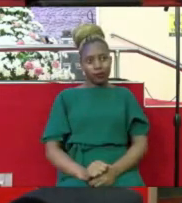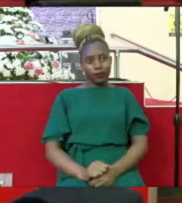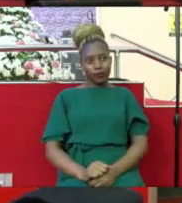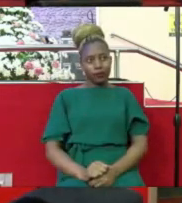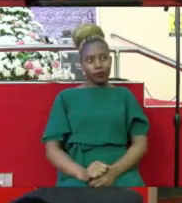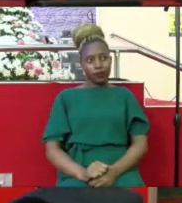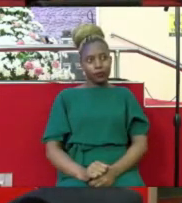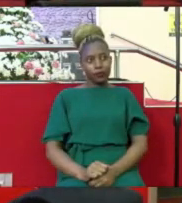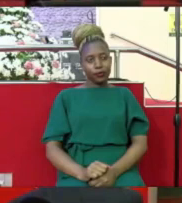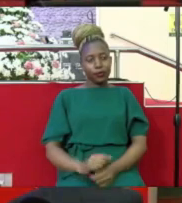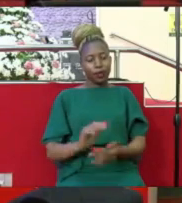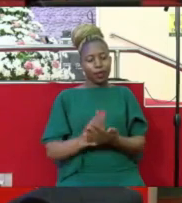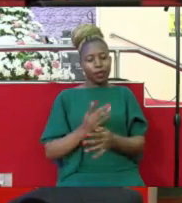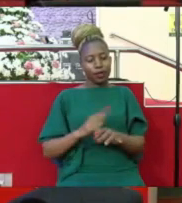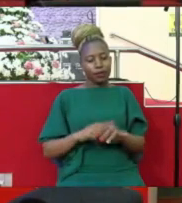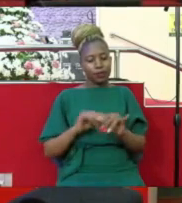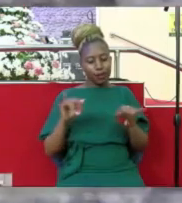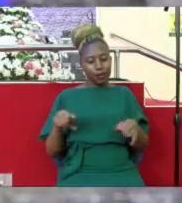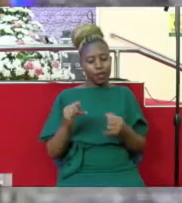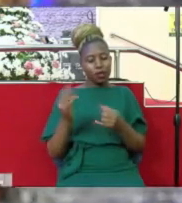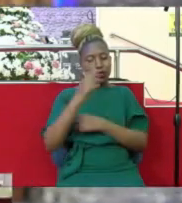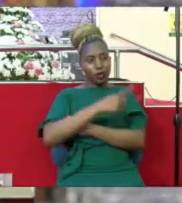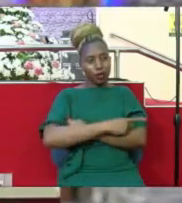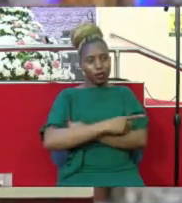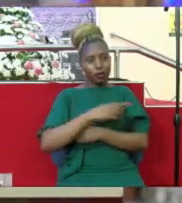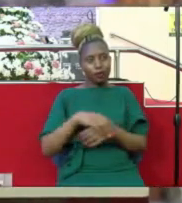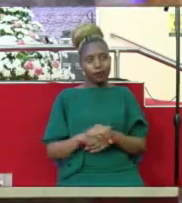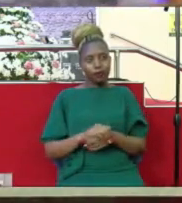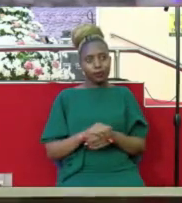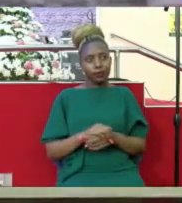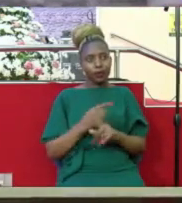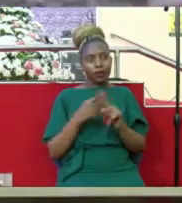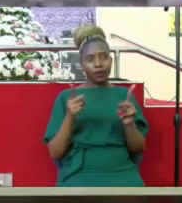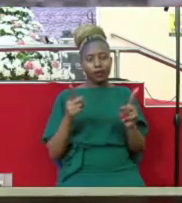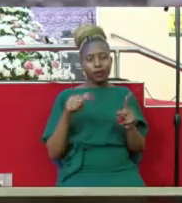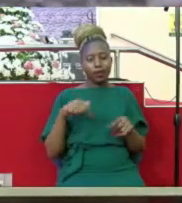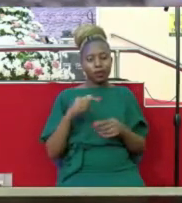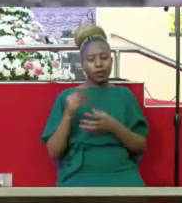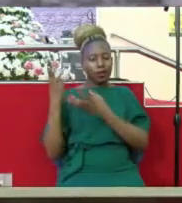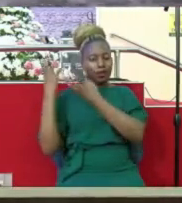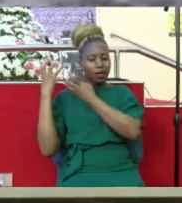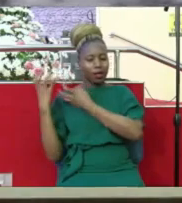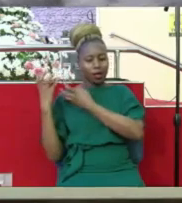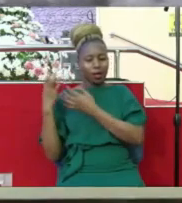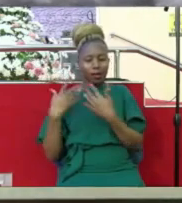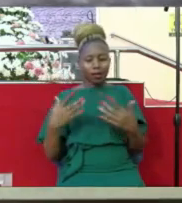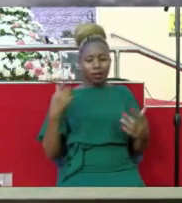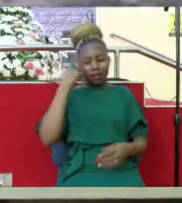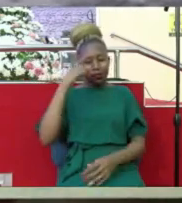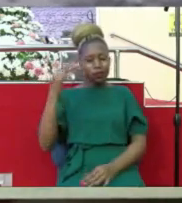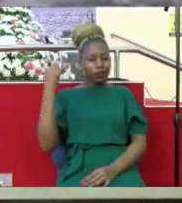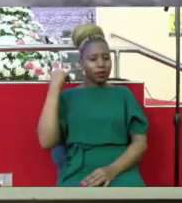hiyo. Sometimes it's a new day. Wakati mwingine ni siku mpya. But we are carrying the baggage of yesterday into today. Lakini tunabeba mizigo